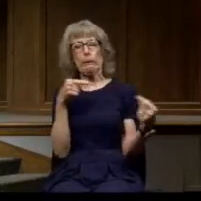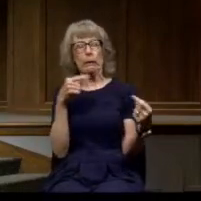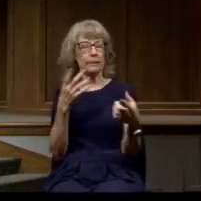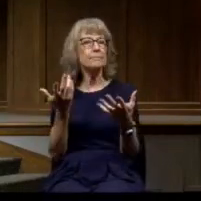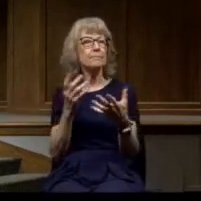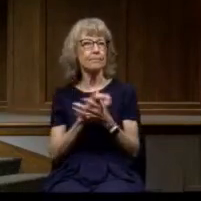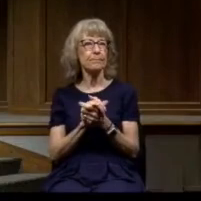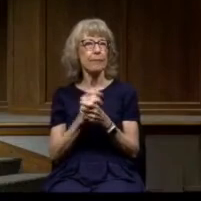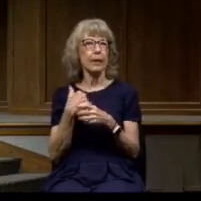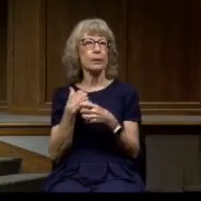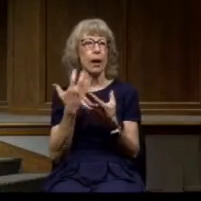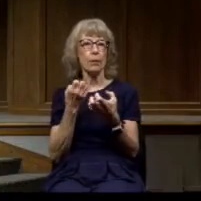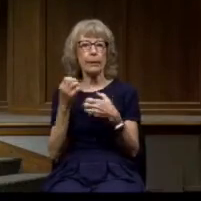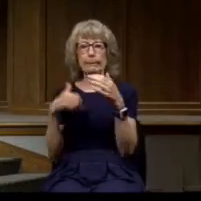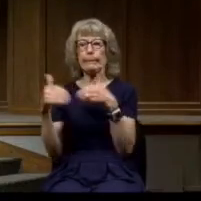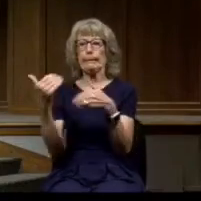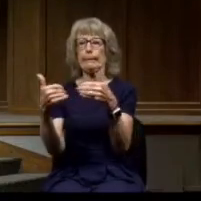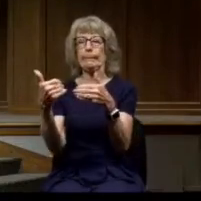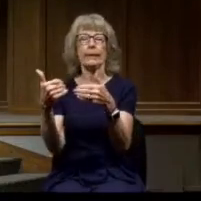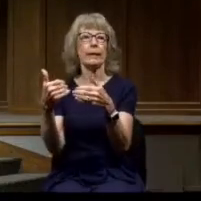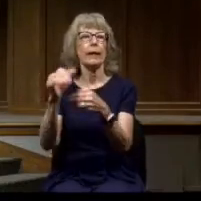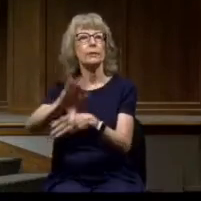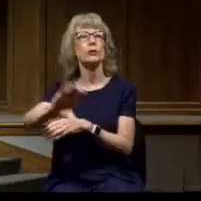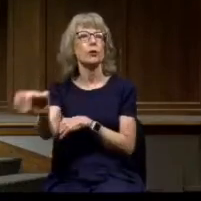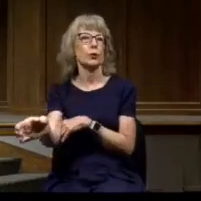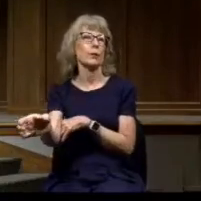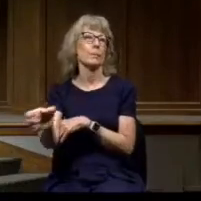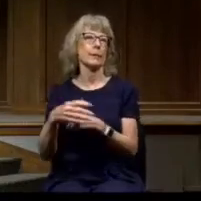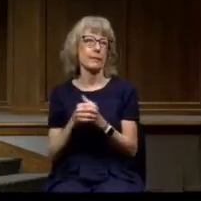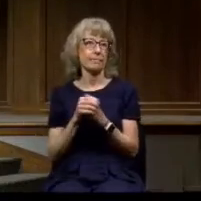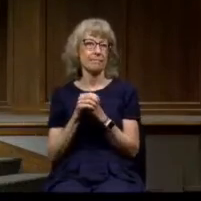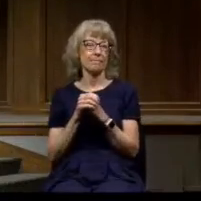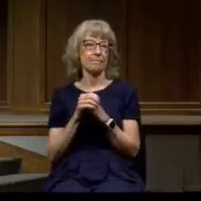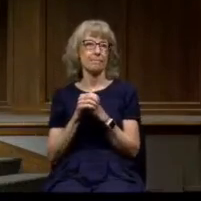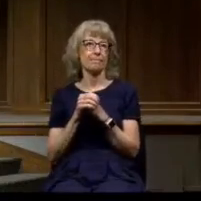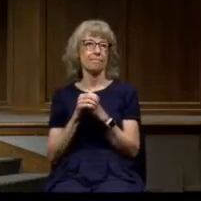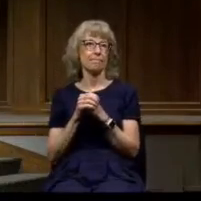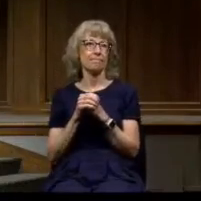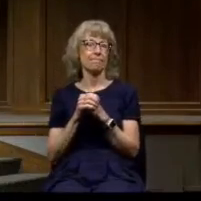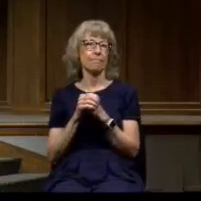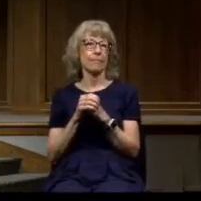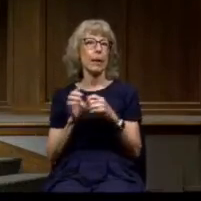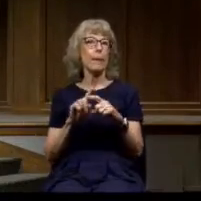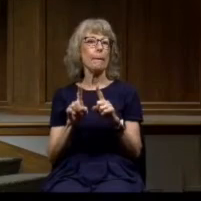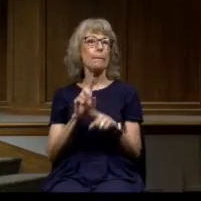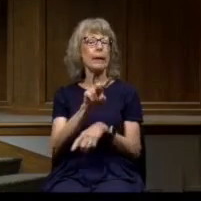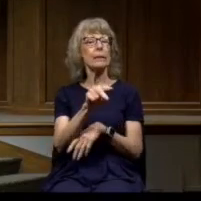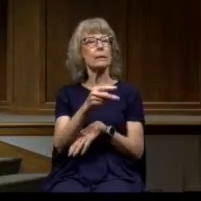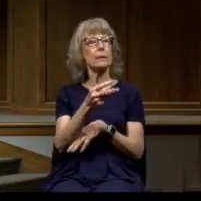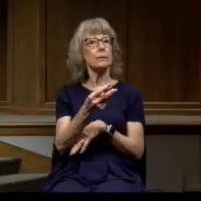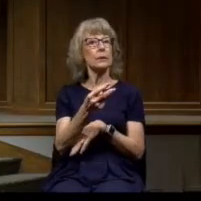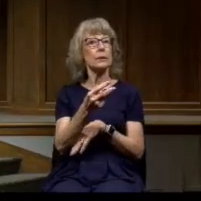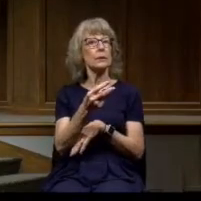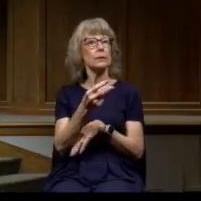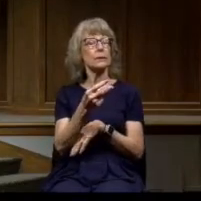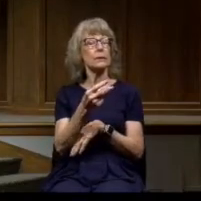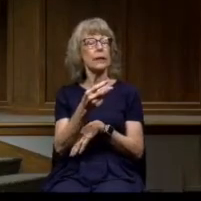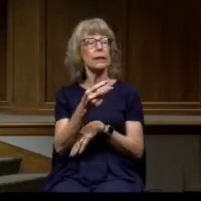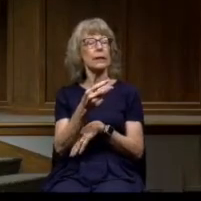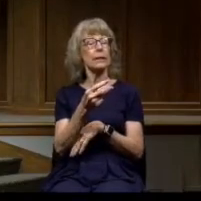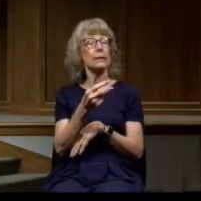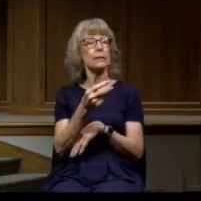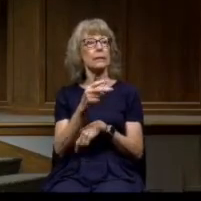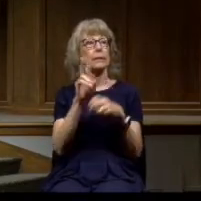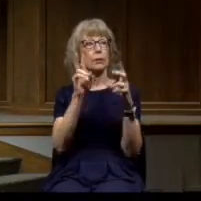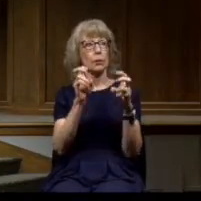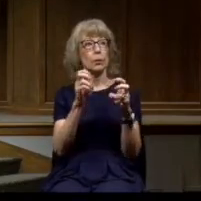oh, I just want to move on. It's going to be terrible. Well, there was a second quote that I heard at this lectureship